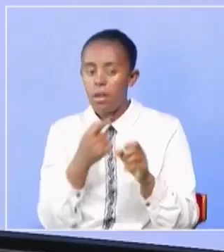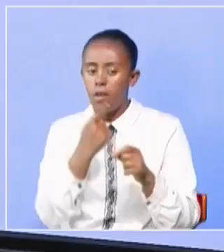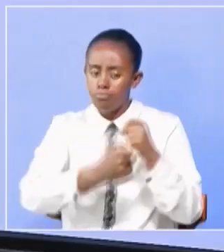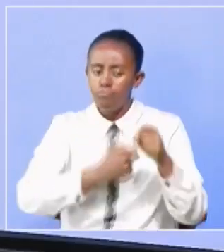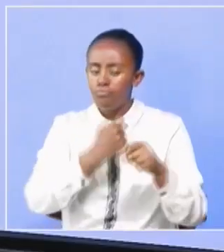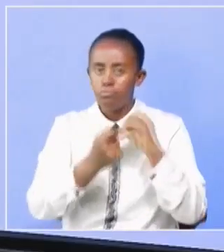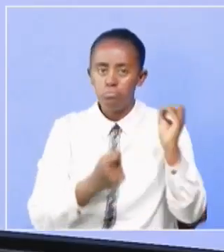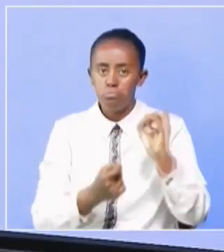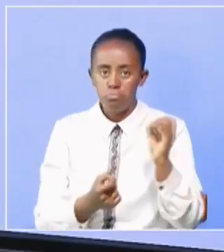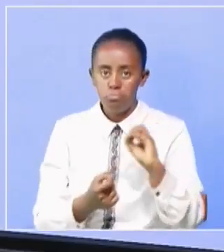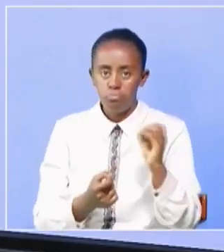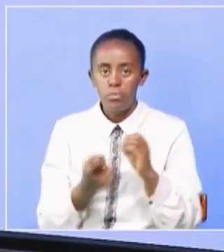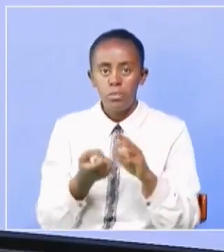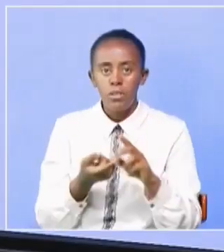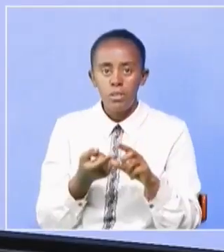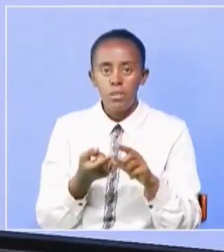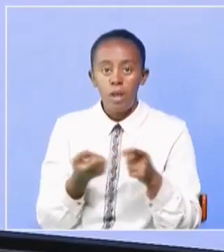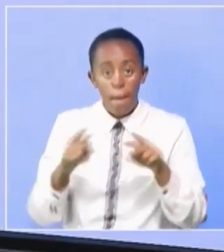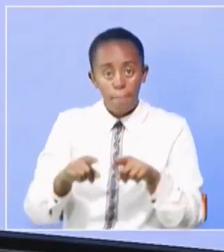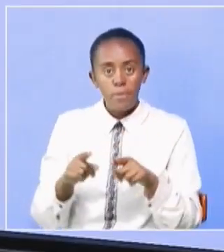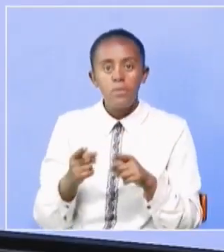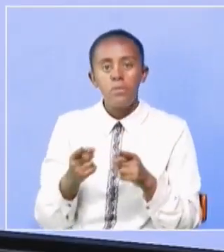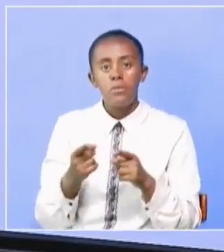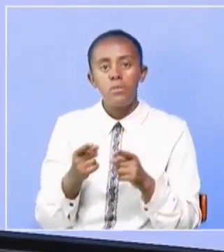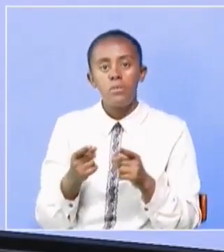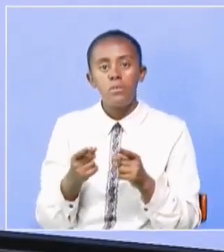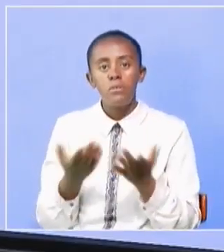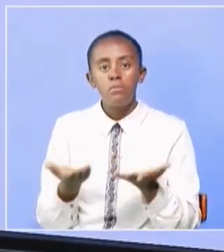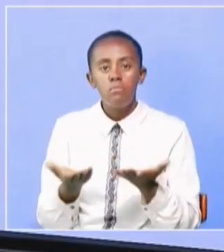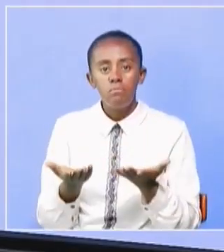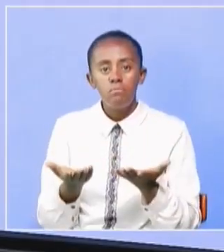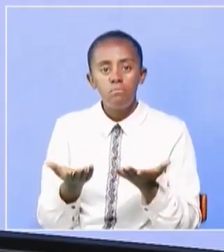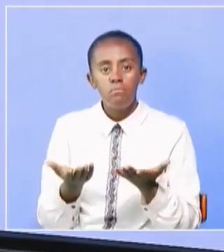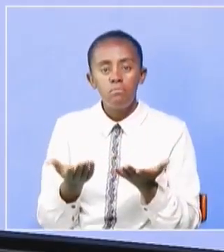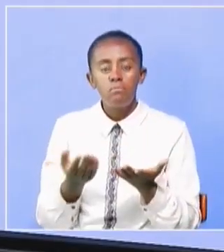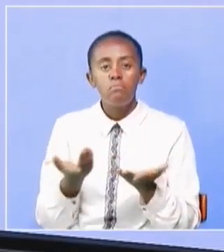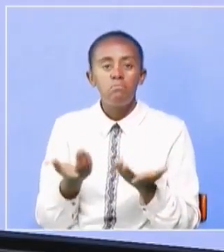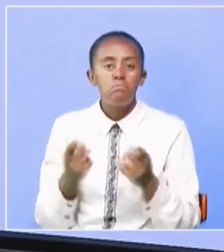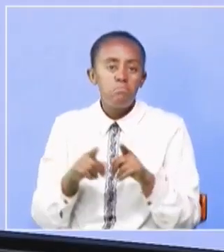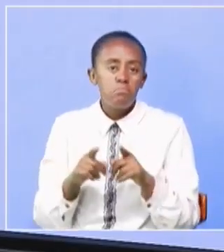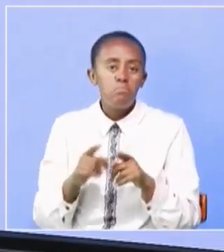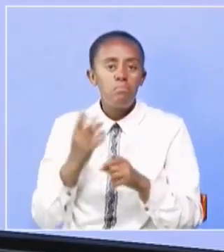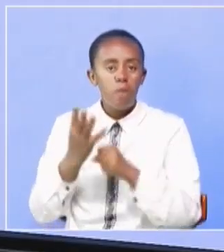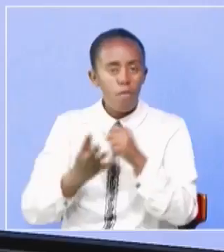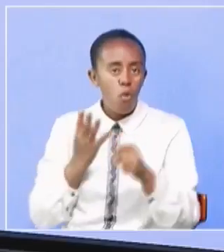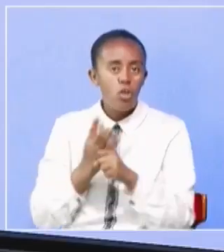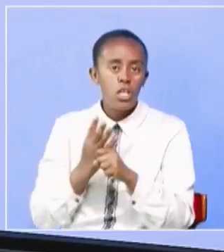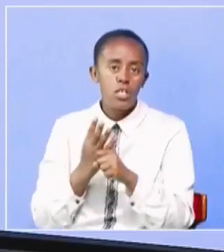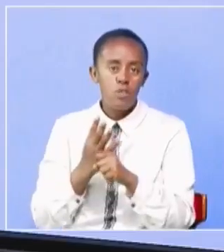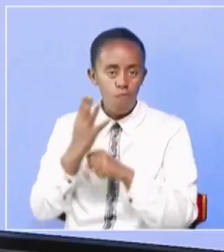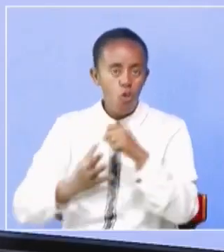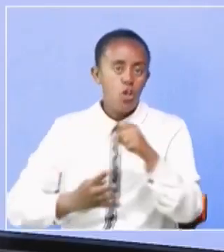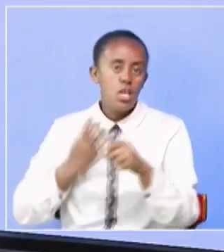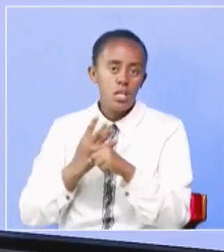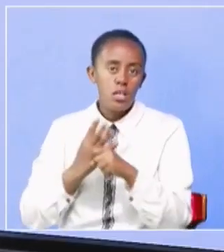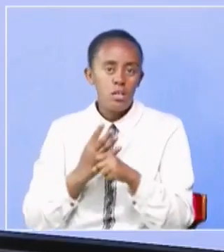So this occurrence is, it happens, but it happens every 4 years.